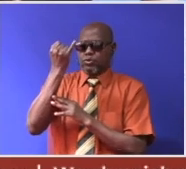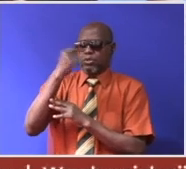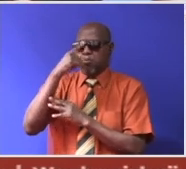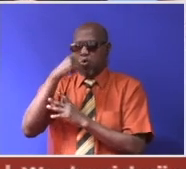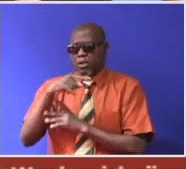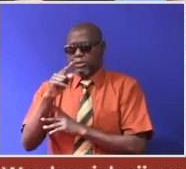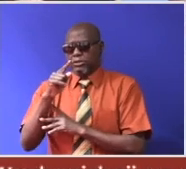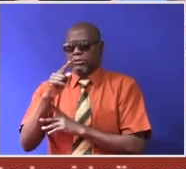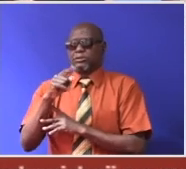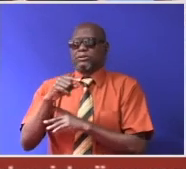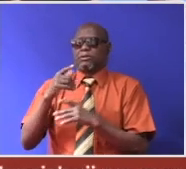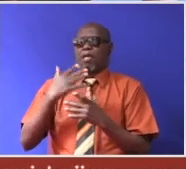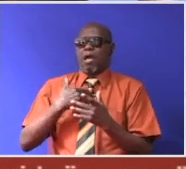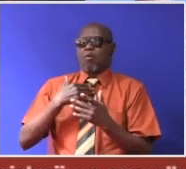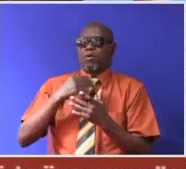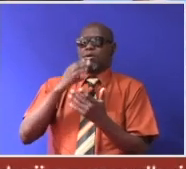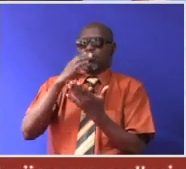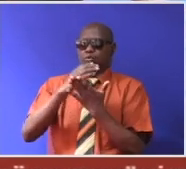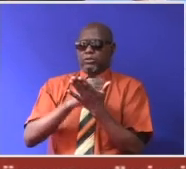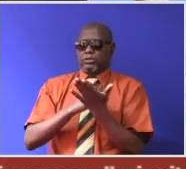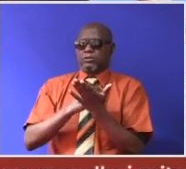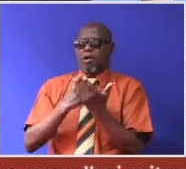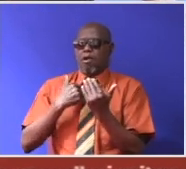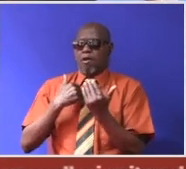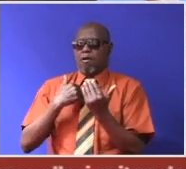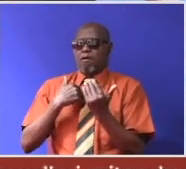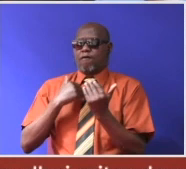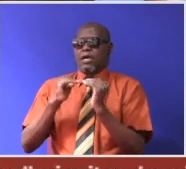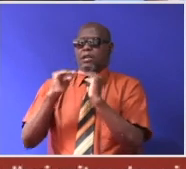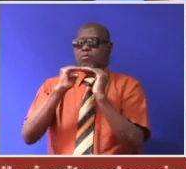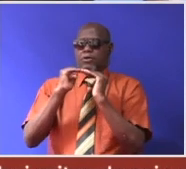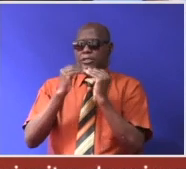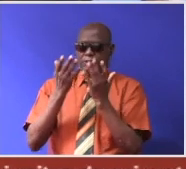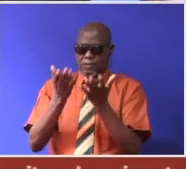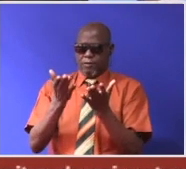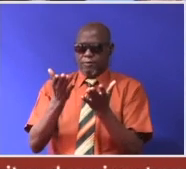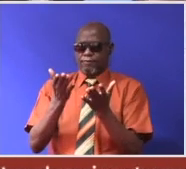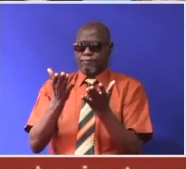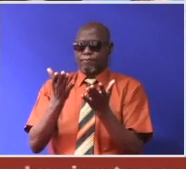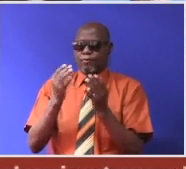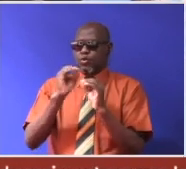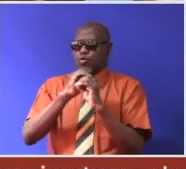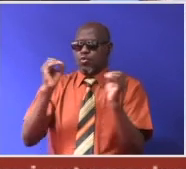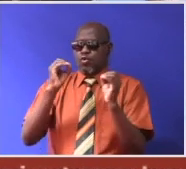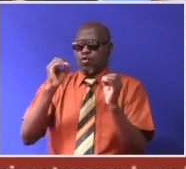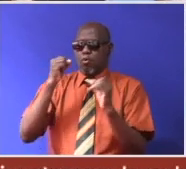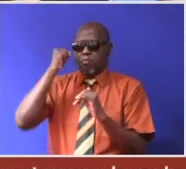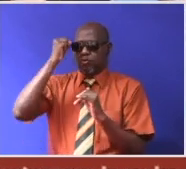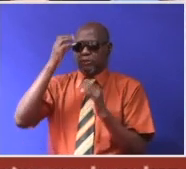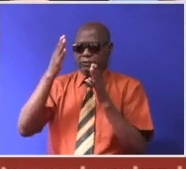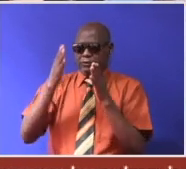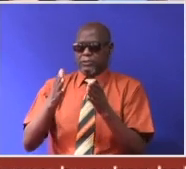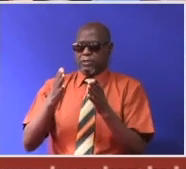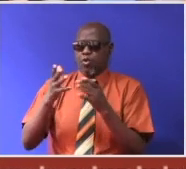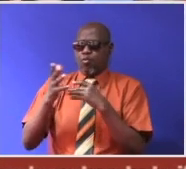our constitution allows multi-party democracy. However, no politician of whatever stature